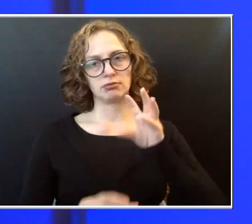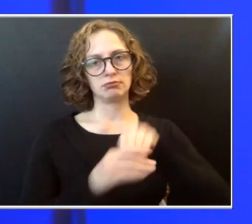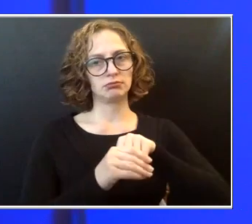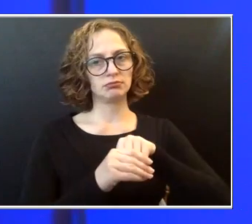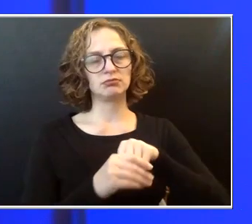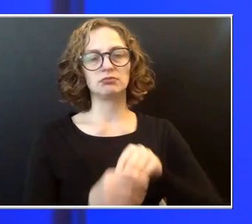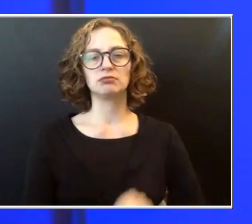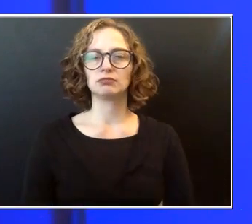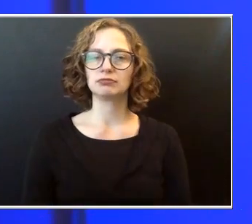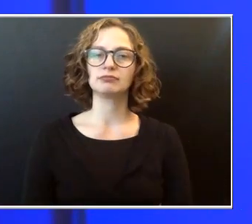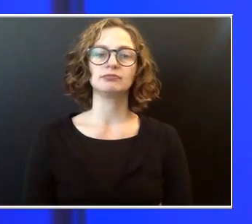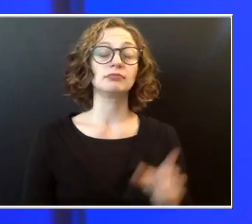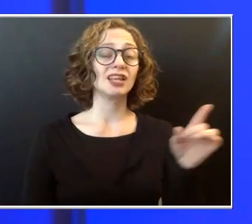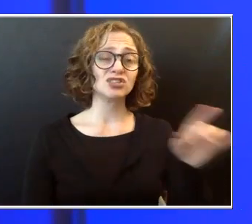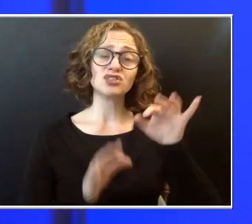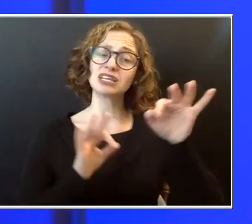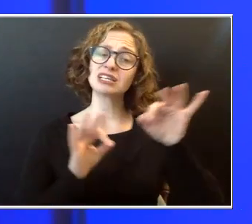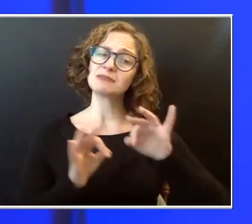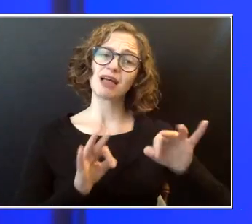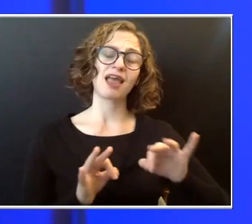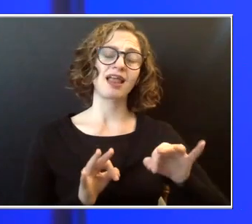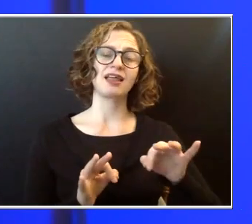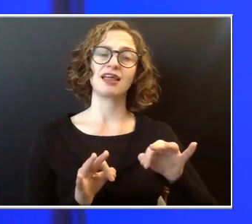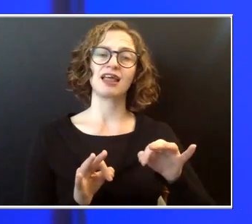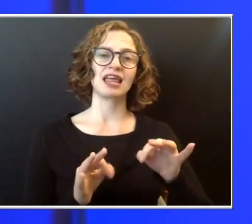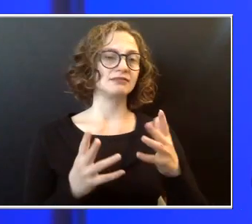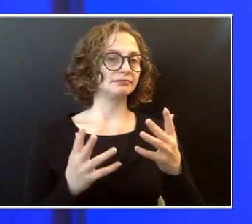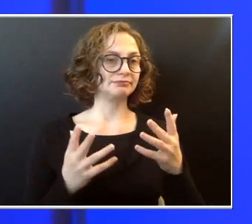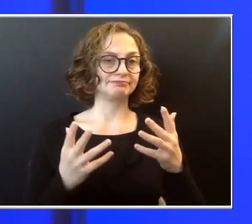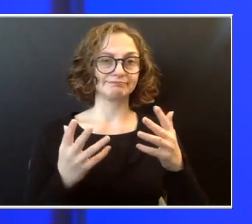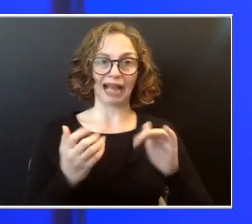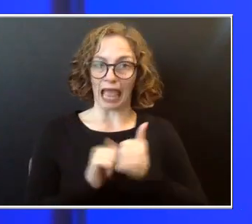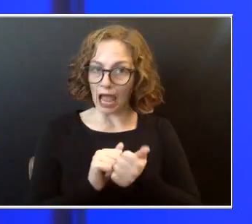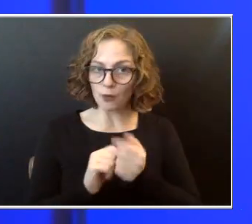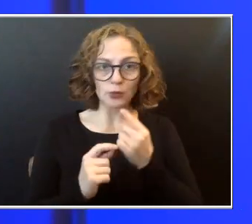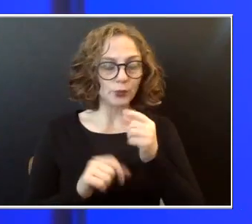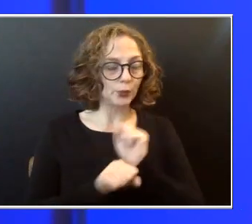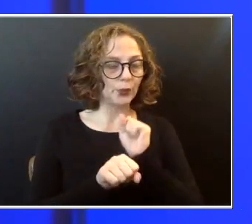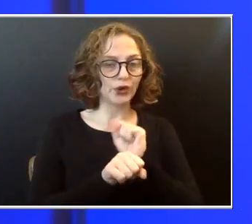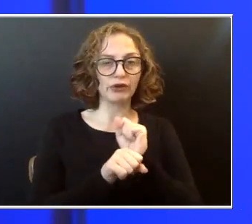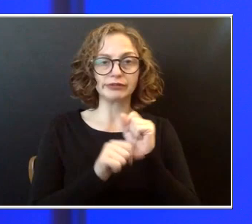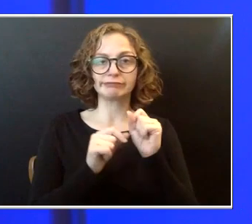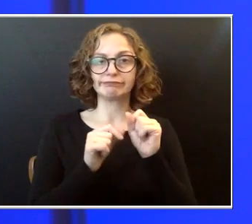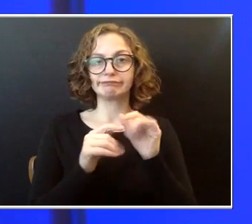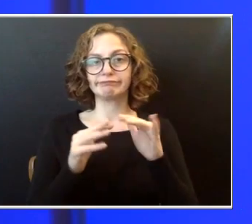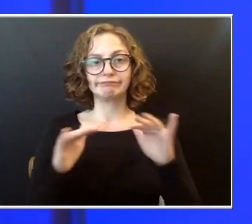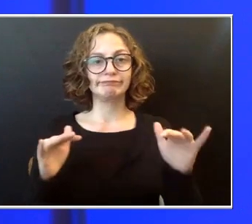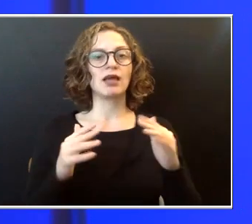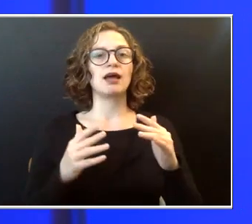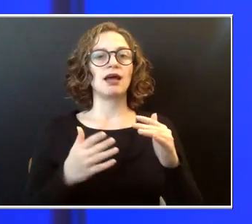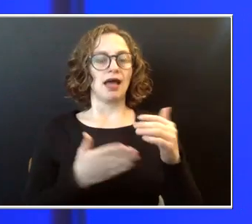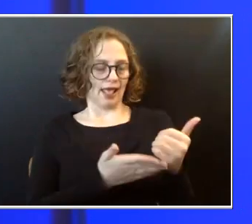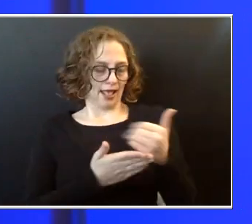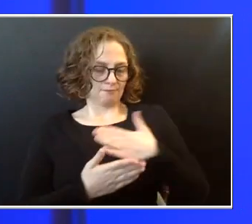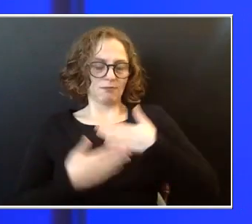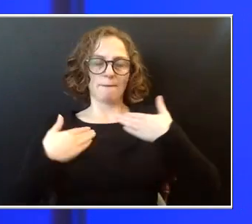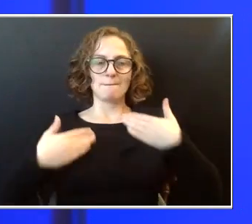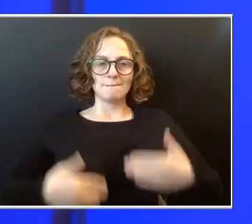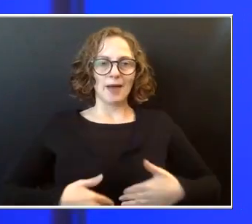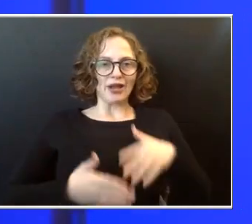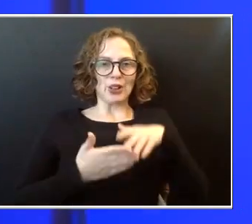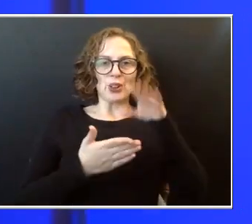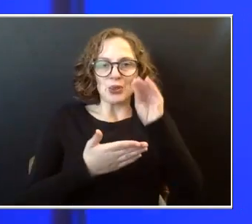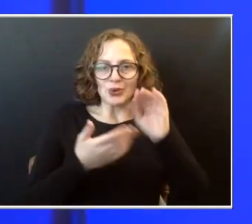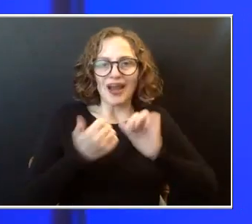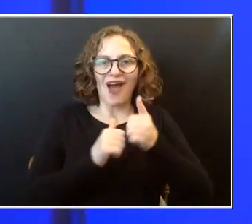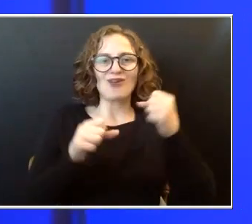exactly, how it works, and it helps your body fight the cancer, and the cancer